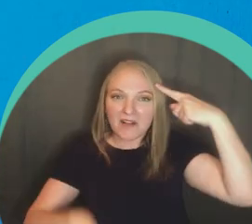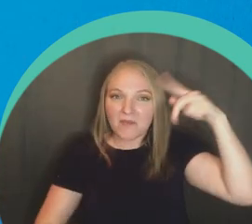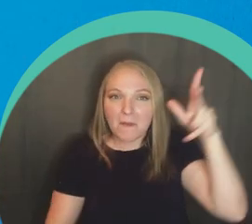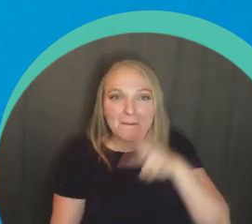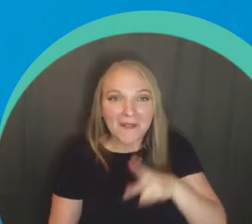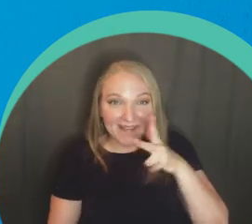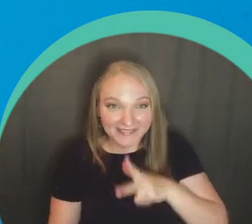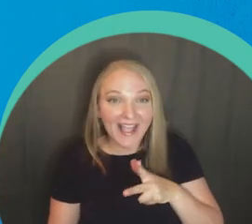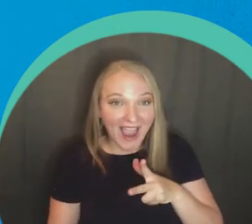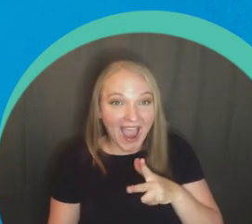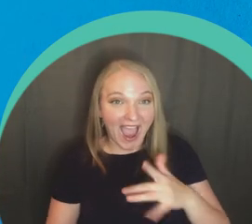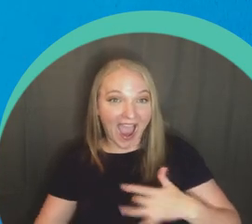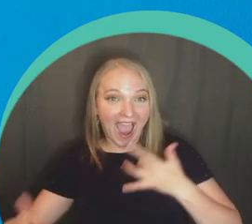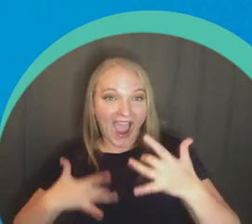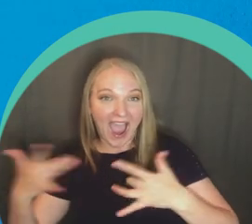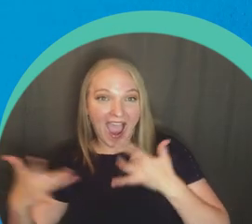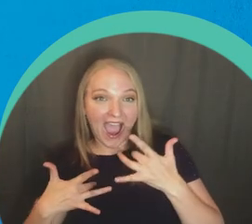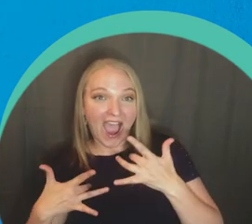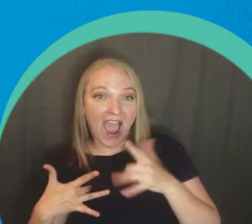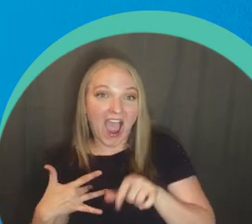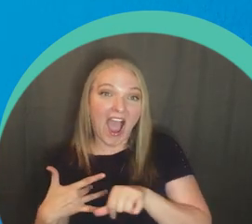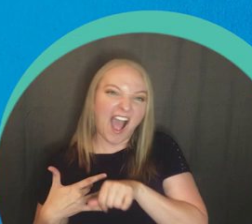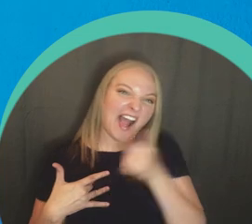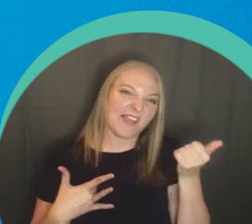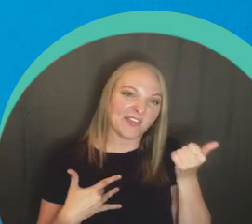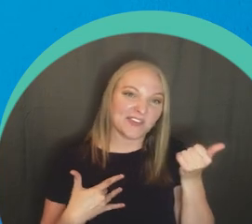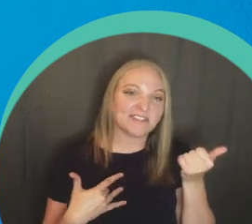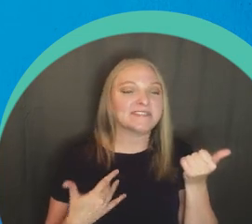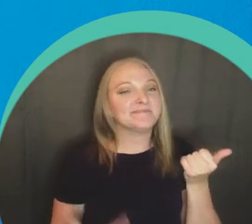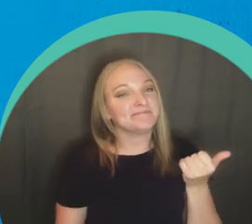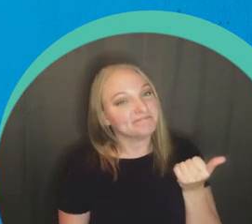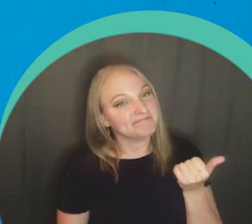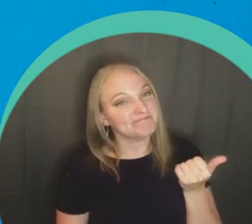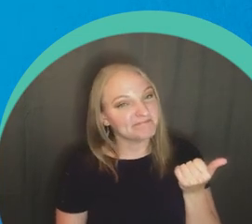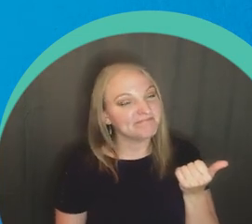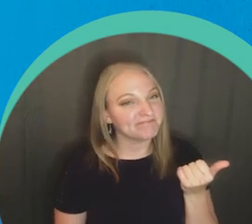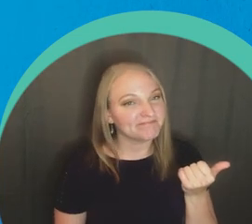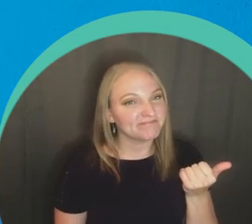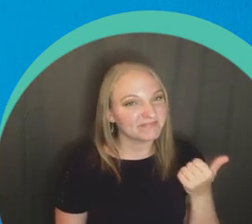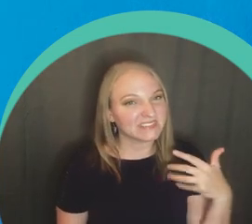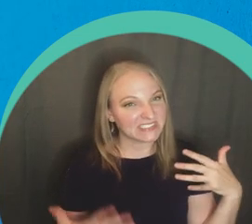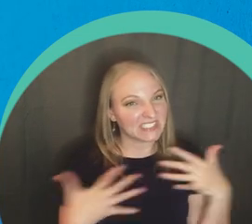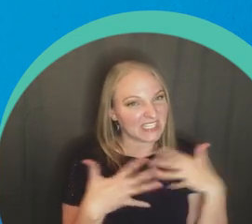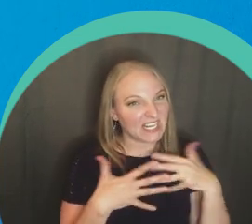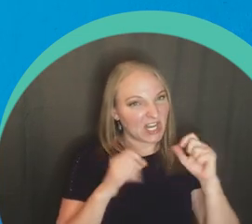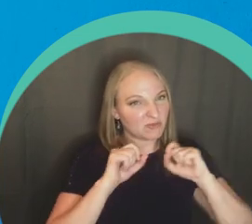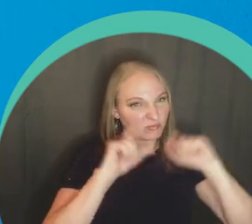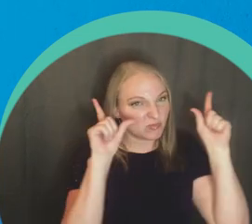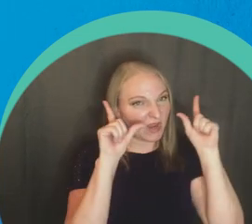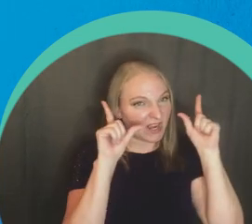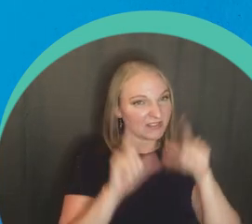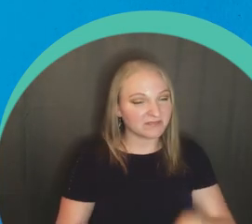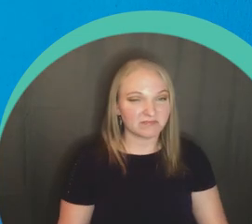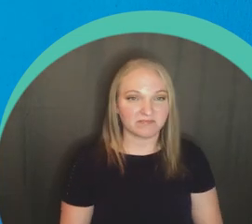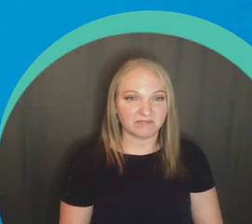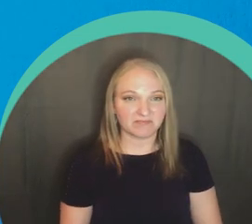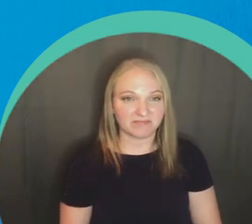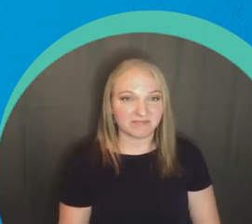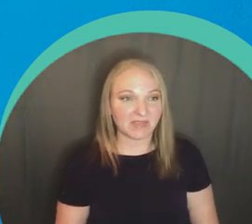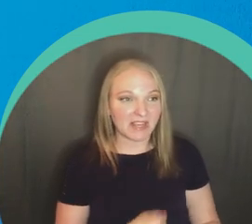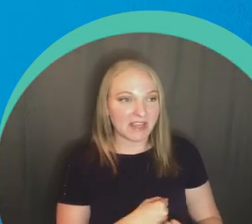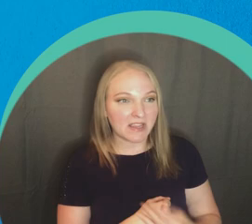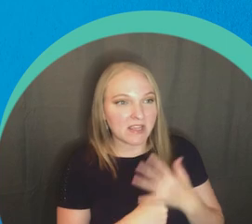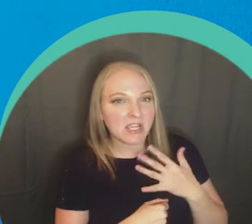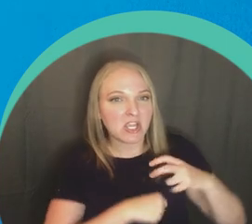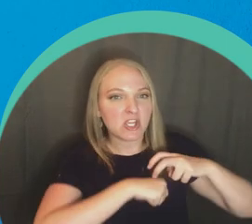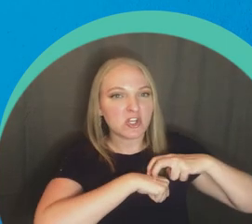let's get real, are a little scary. It can make us nervous or feel uneasy. Surprises